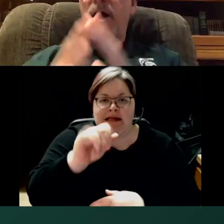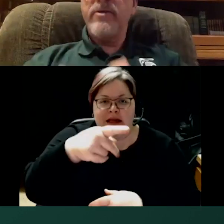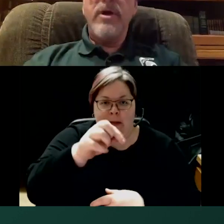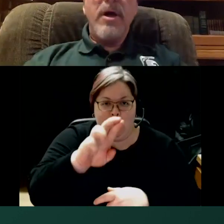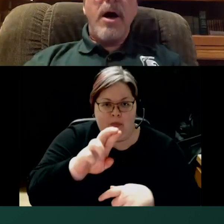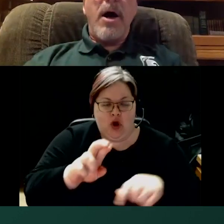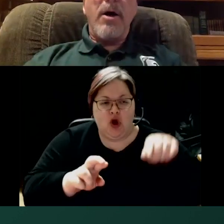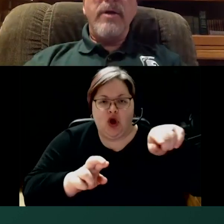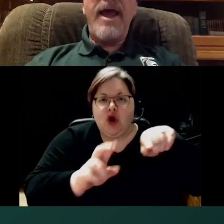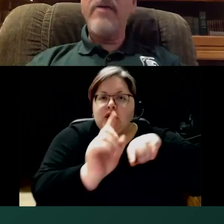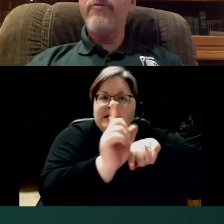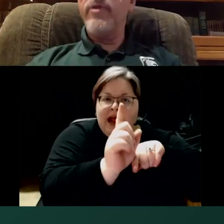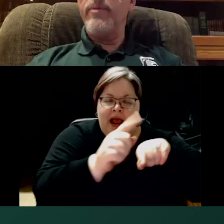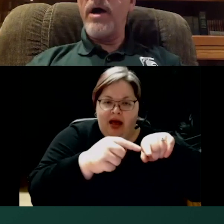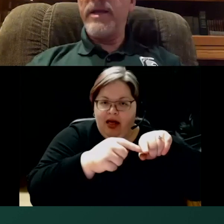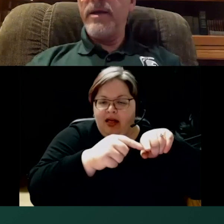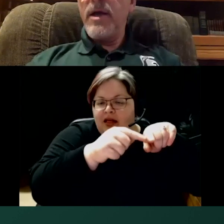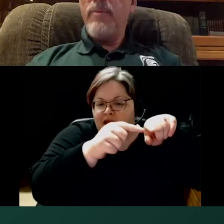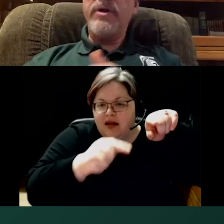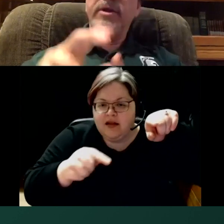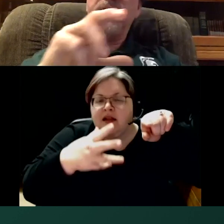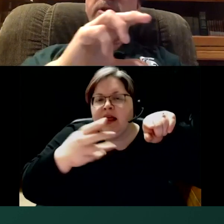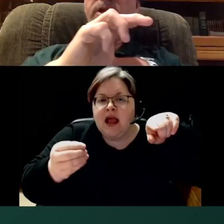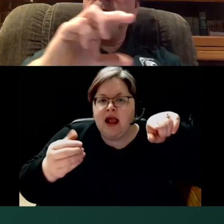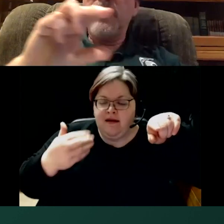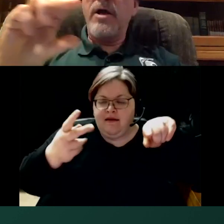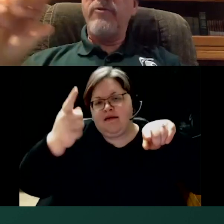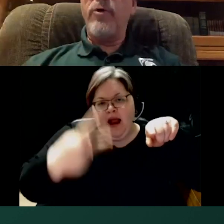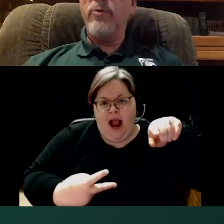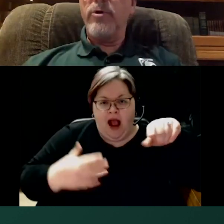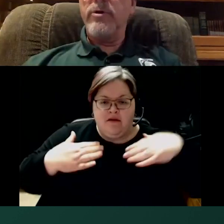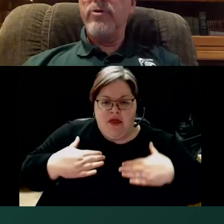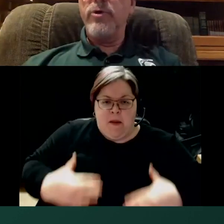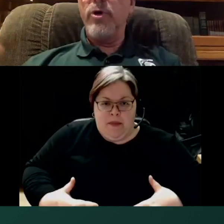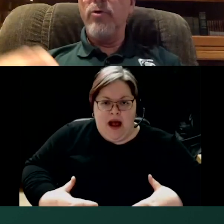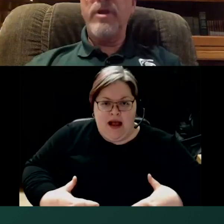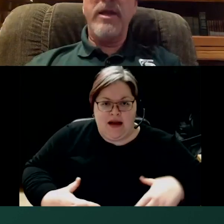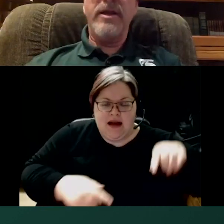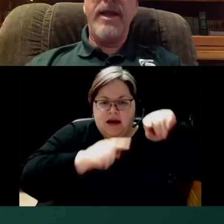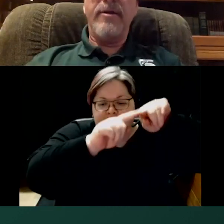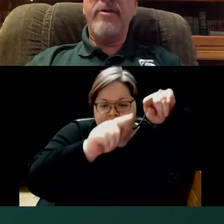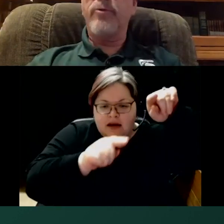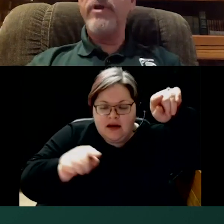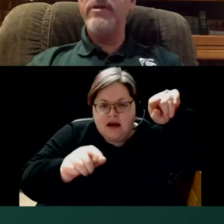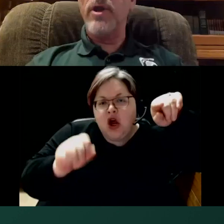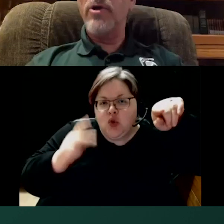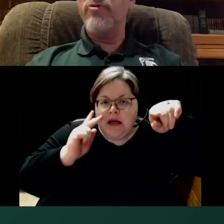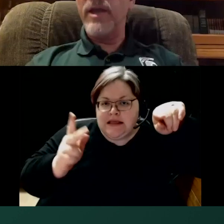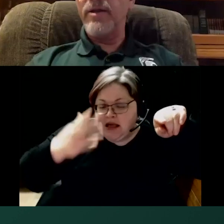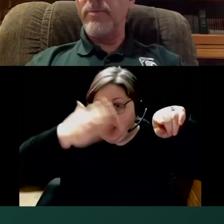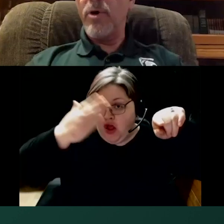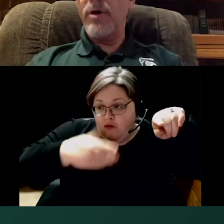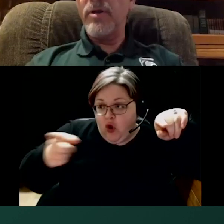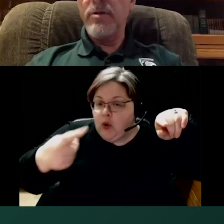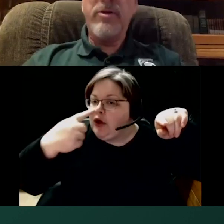in the pot are half of the body. But it continues on forward to a nose, and it has three large